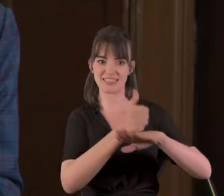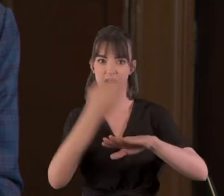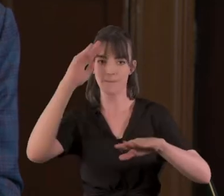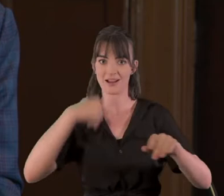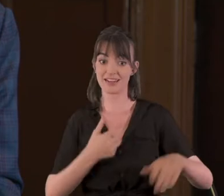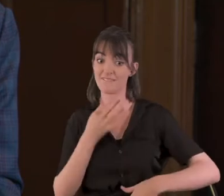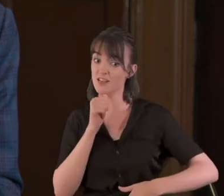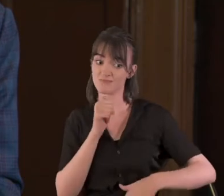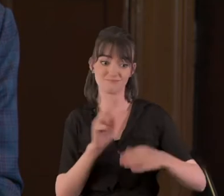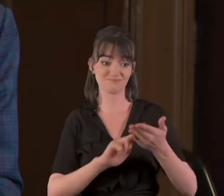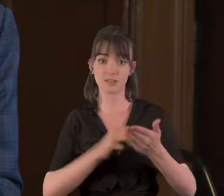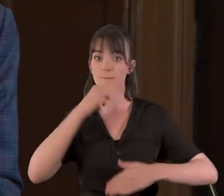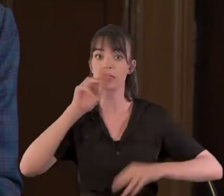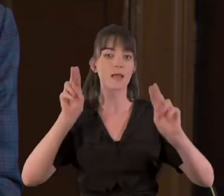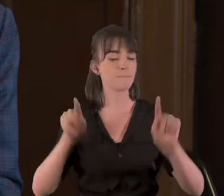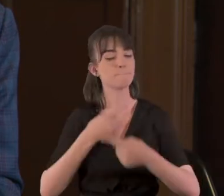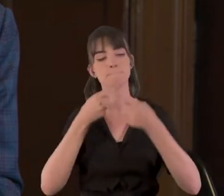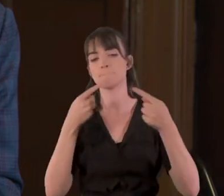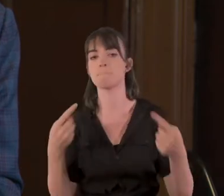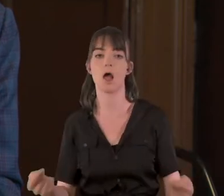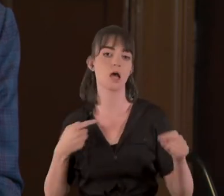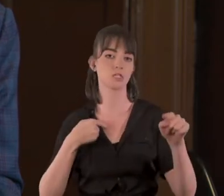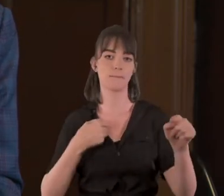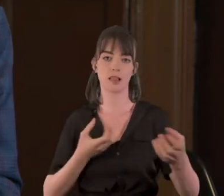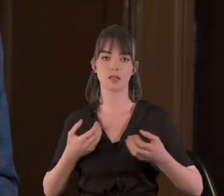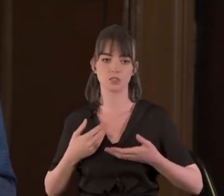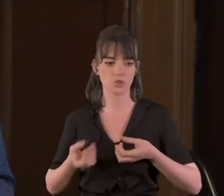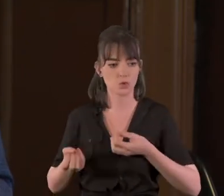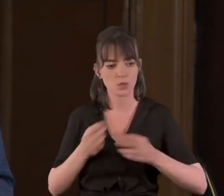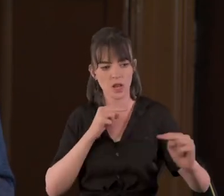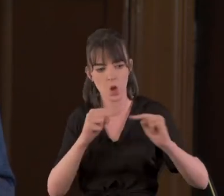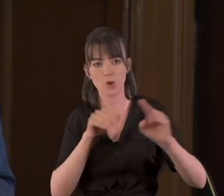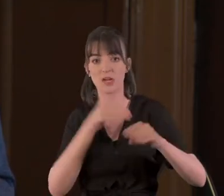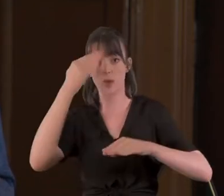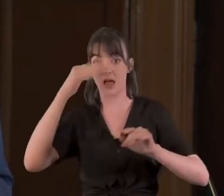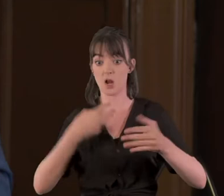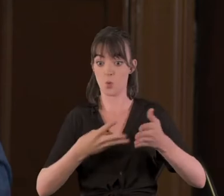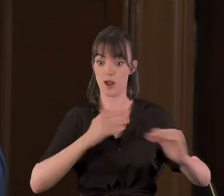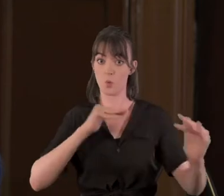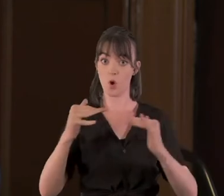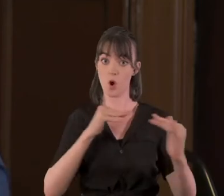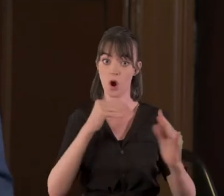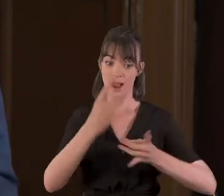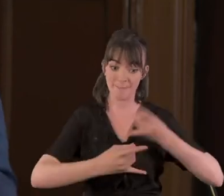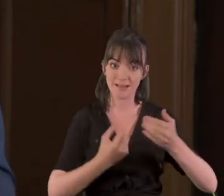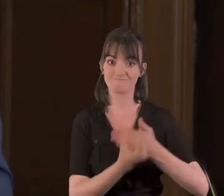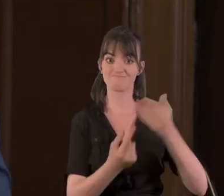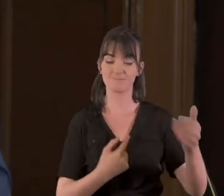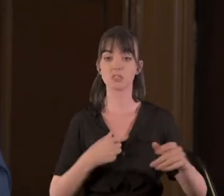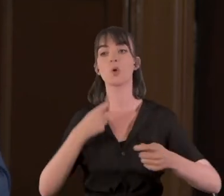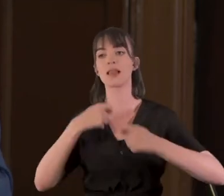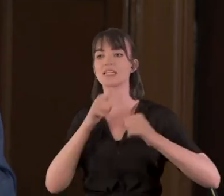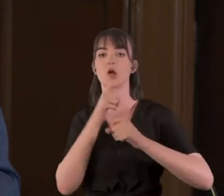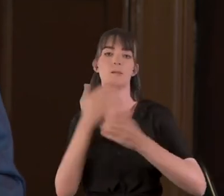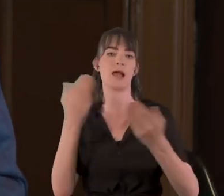to feed this island in time of war." And then he goes into just how the ports operate and